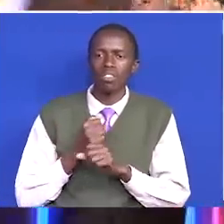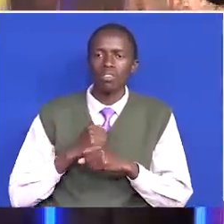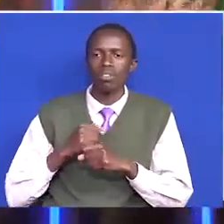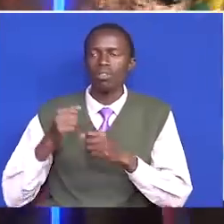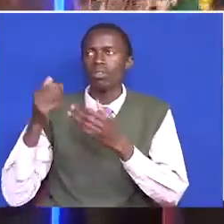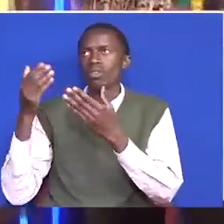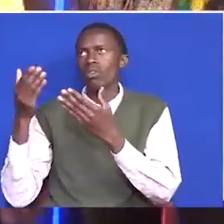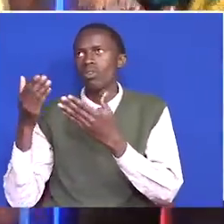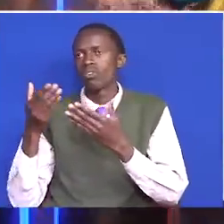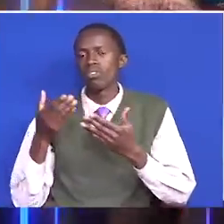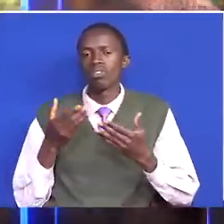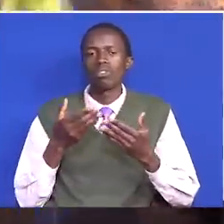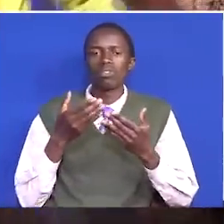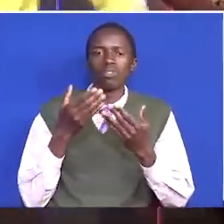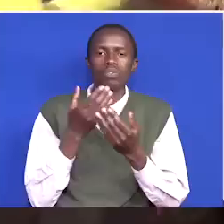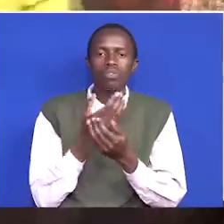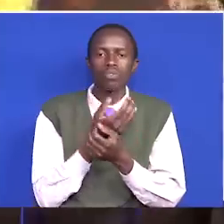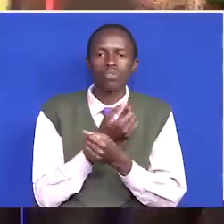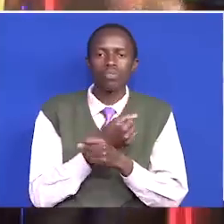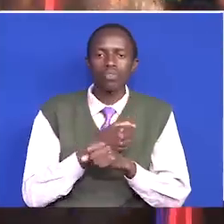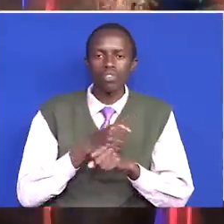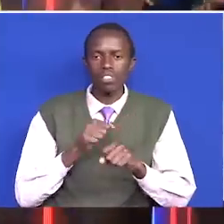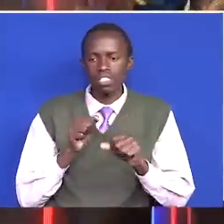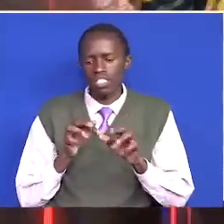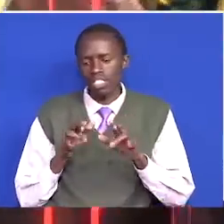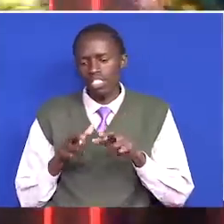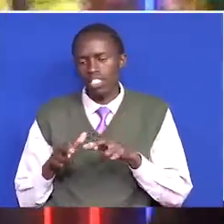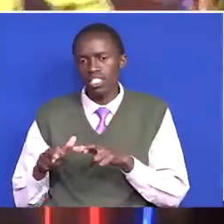kunipa wokovu. Sema kijito